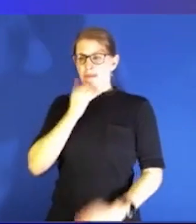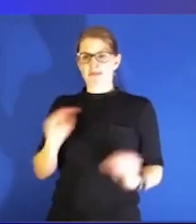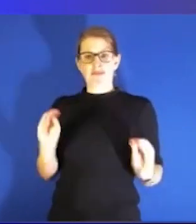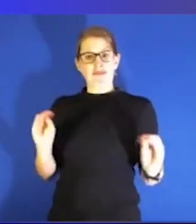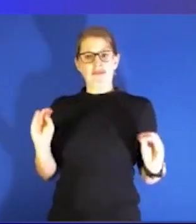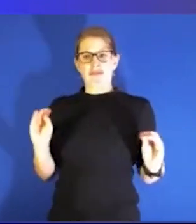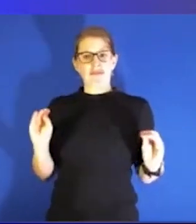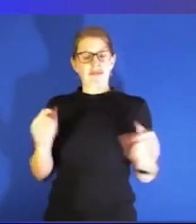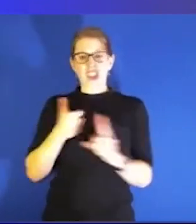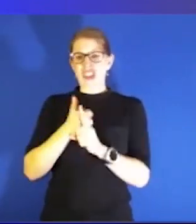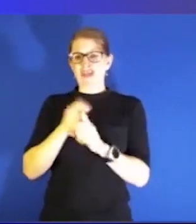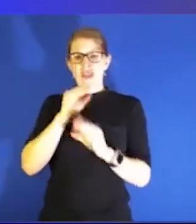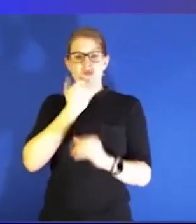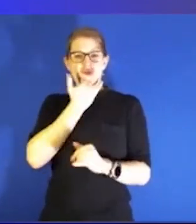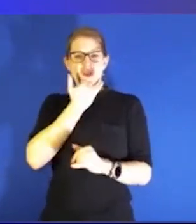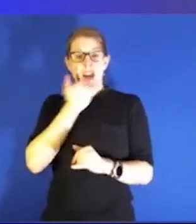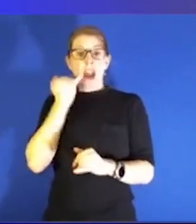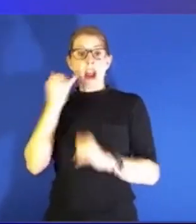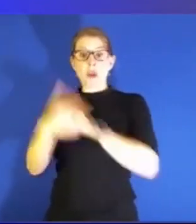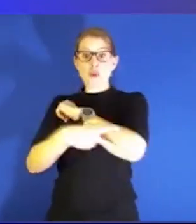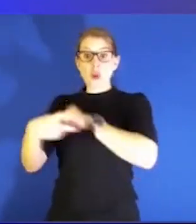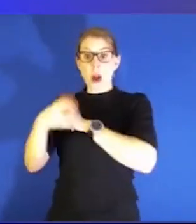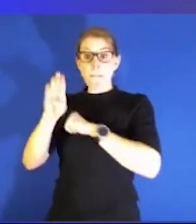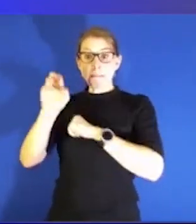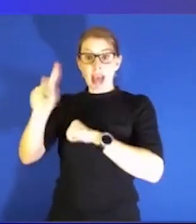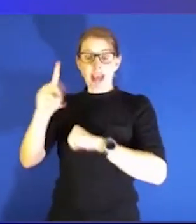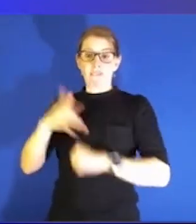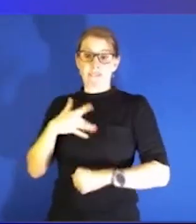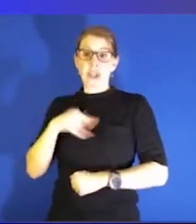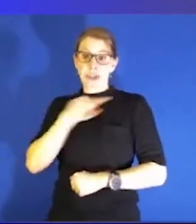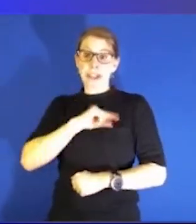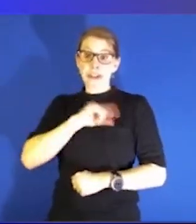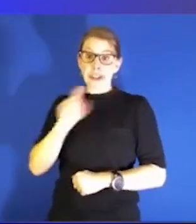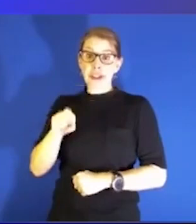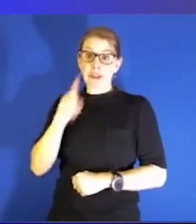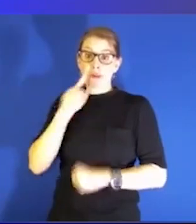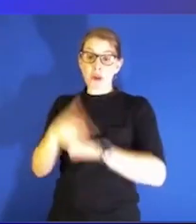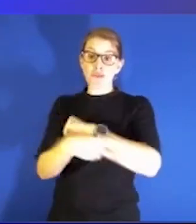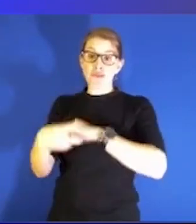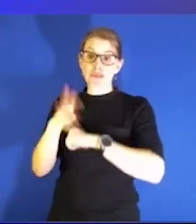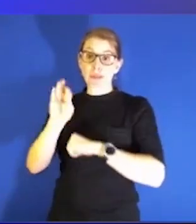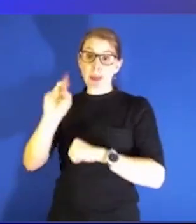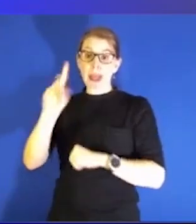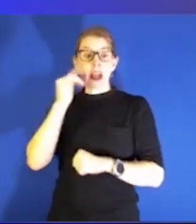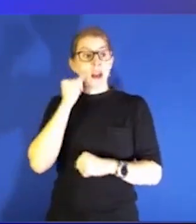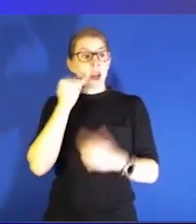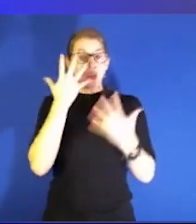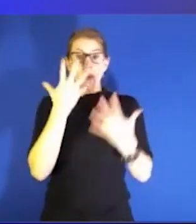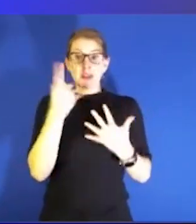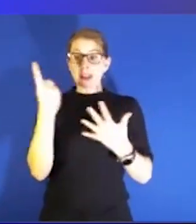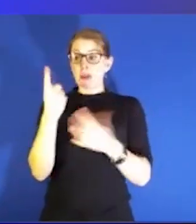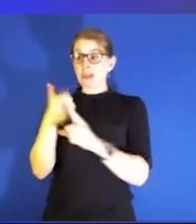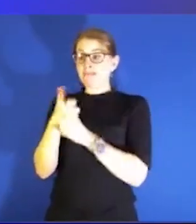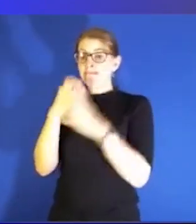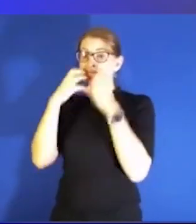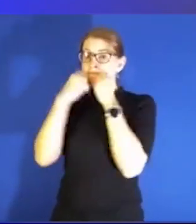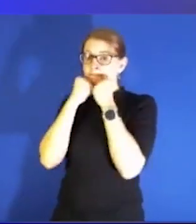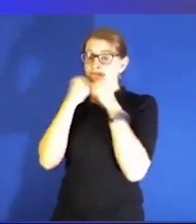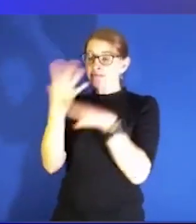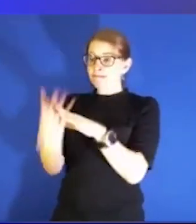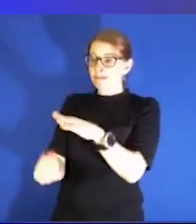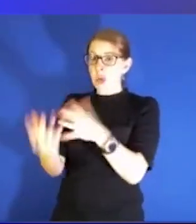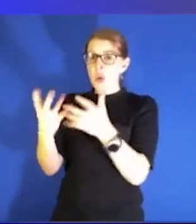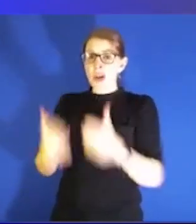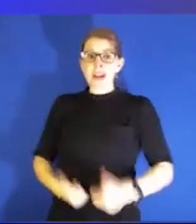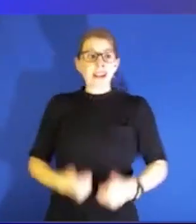It's not like if you rob a bank, you should probably feel guilty for robbing a bank. If you're grieving the loss of somebody you cared and loved about and wanting to live again and be